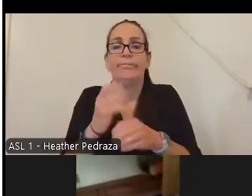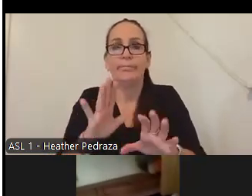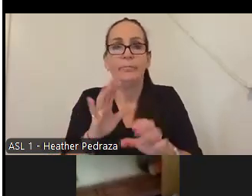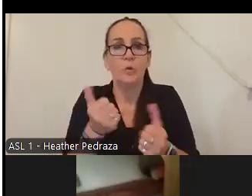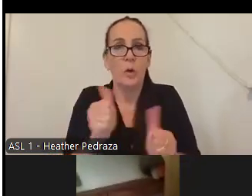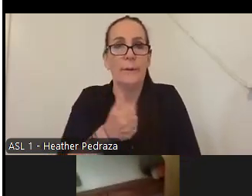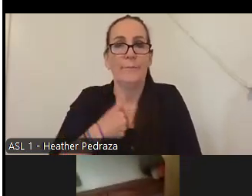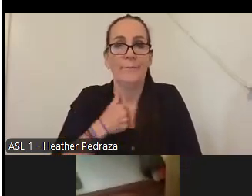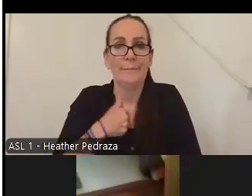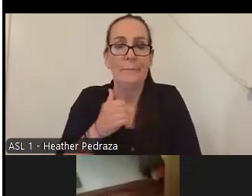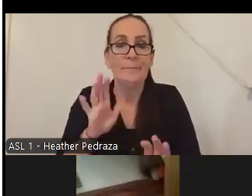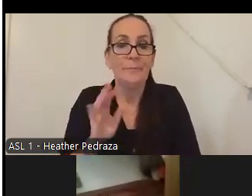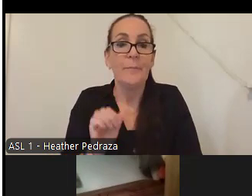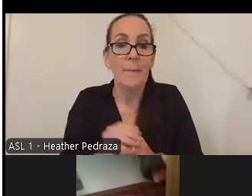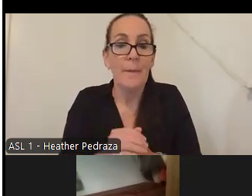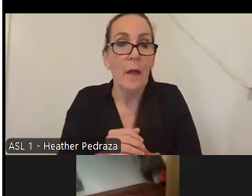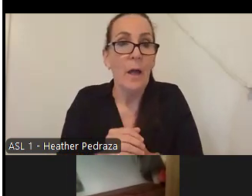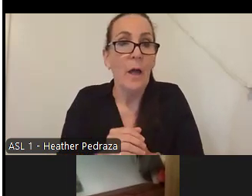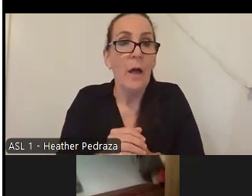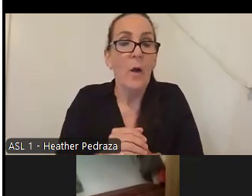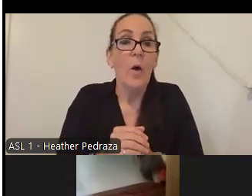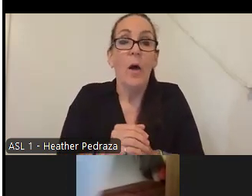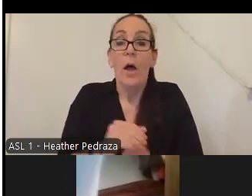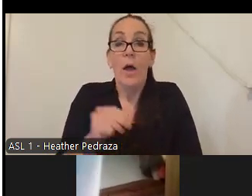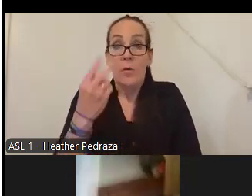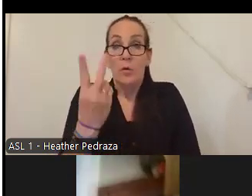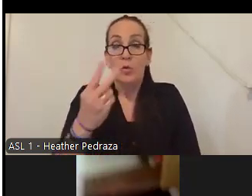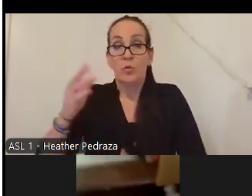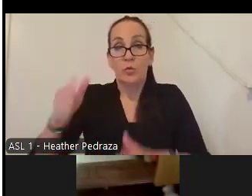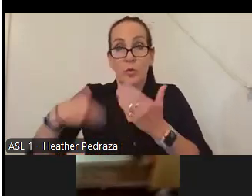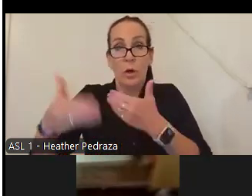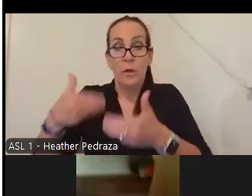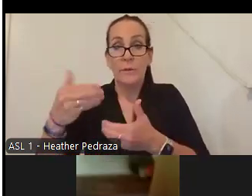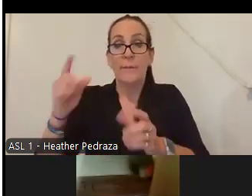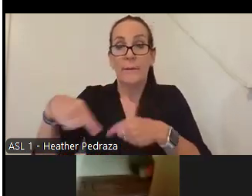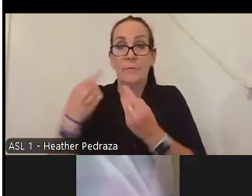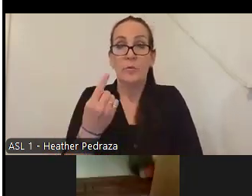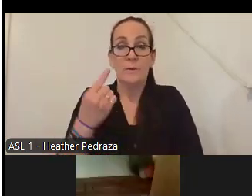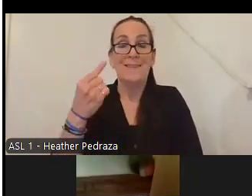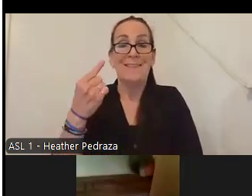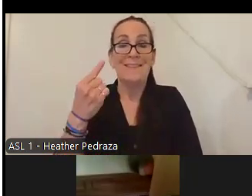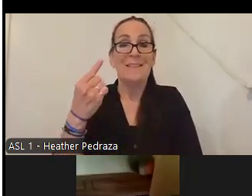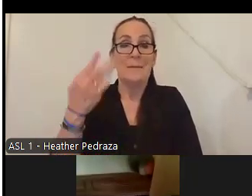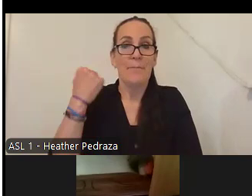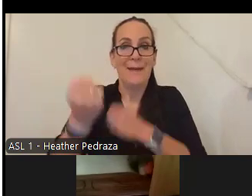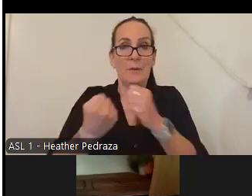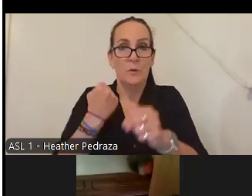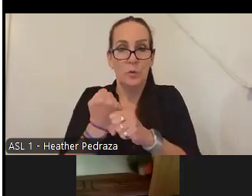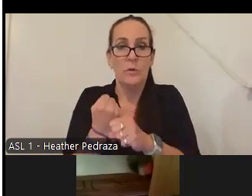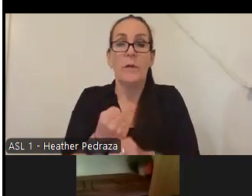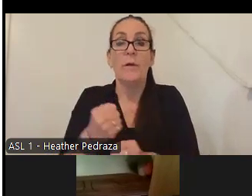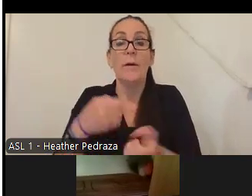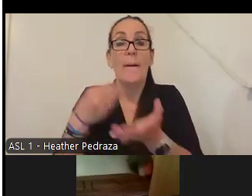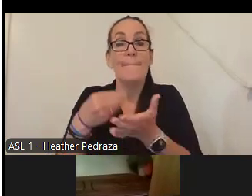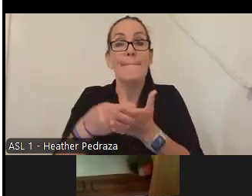So there were two processes in the last year looking at a funding needs assessment